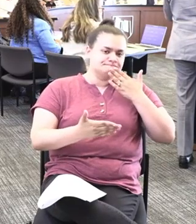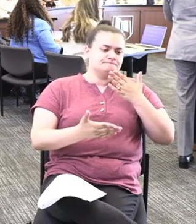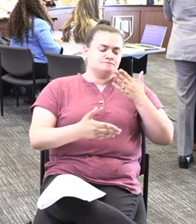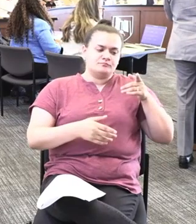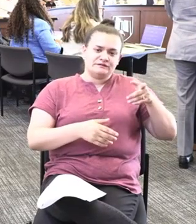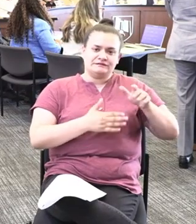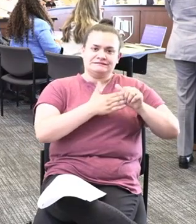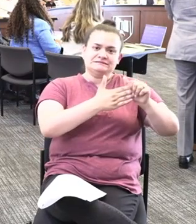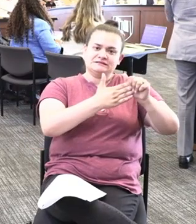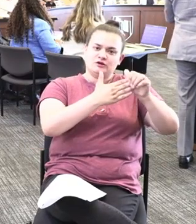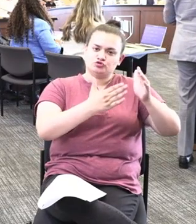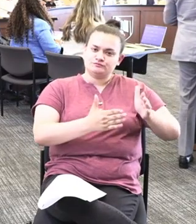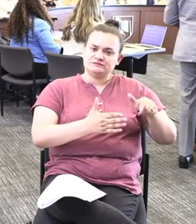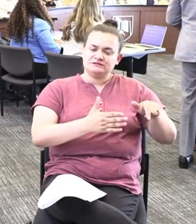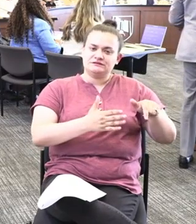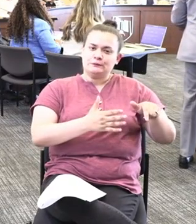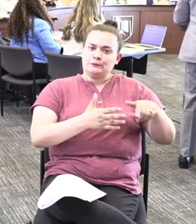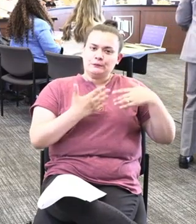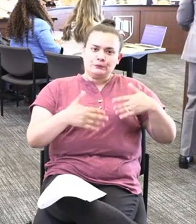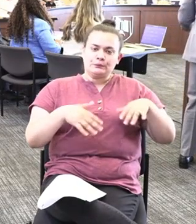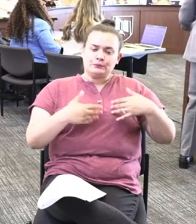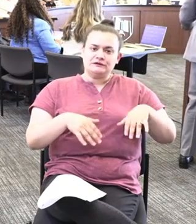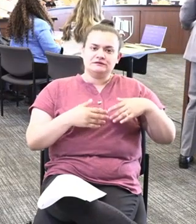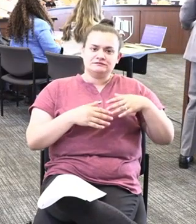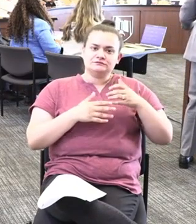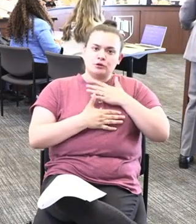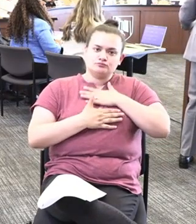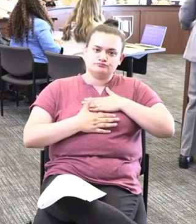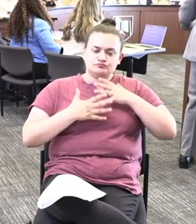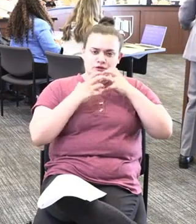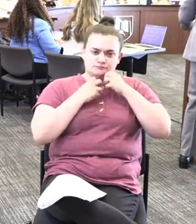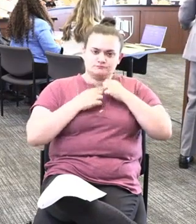his leadership has been truly appreciated.